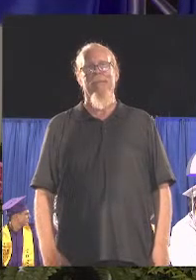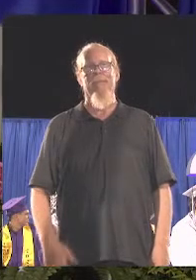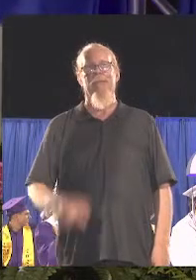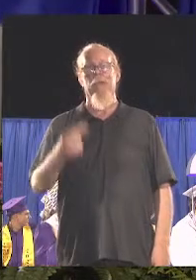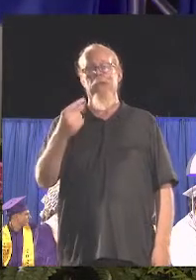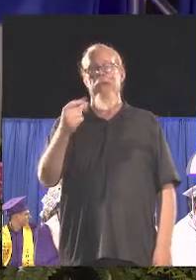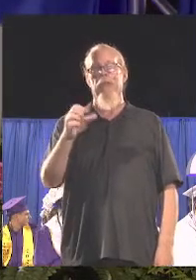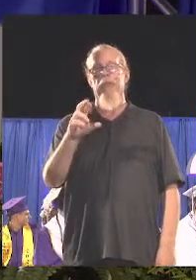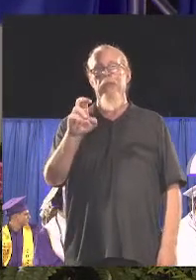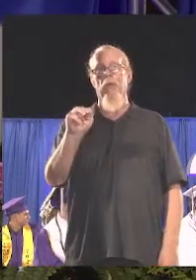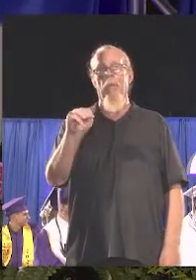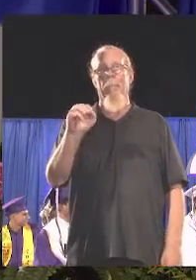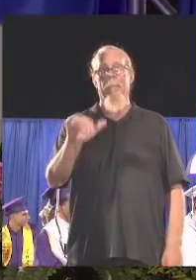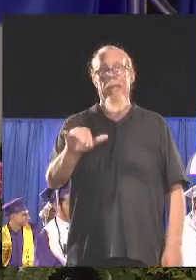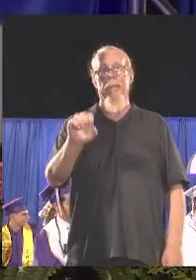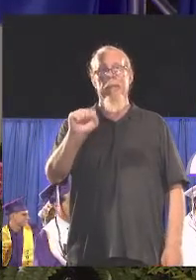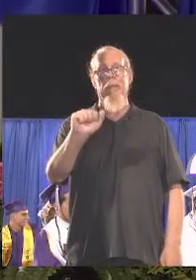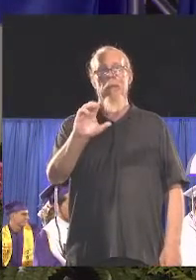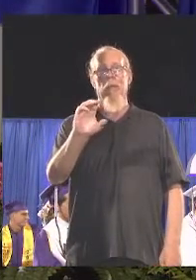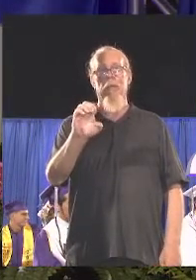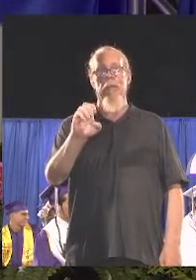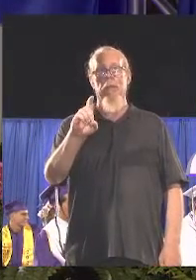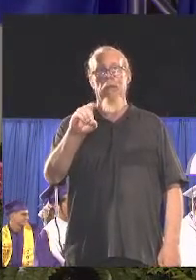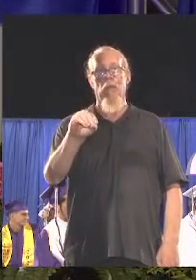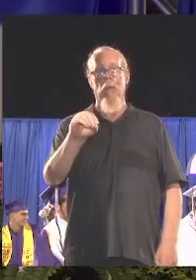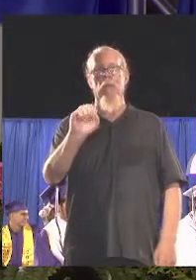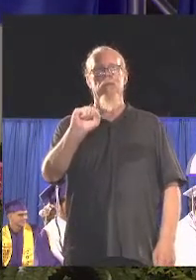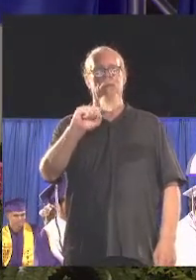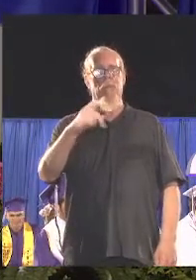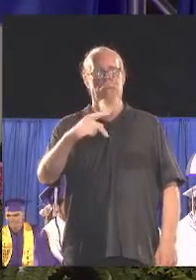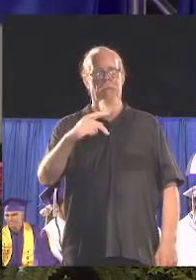Jeremy Salcedo, St. Phillips College.